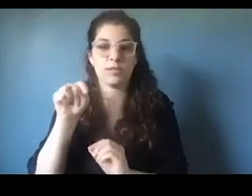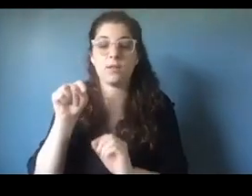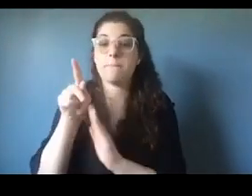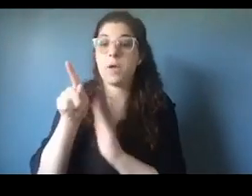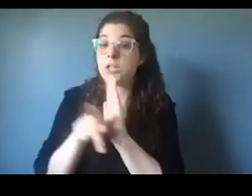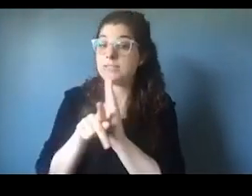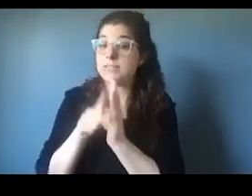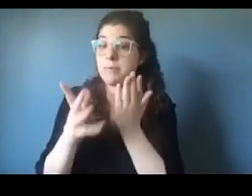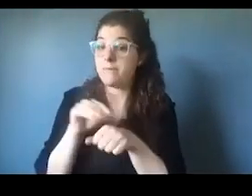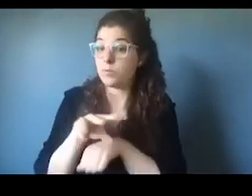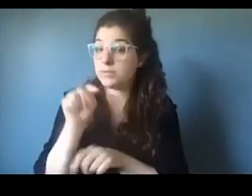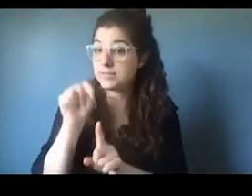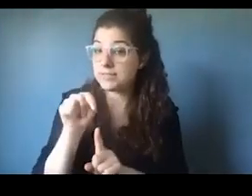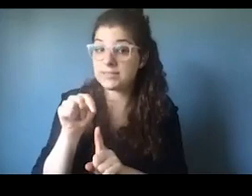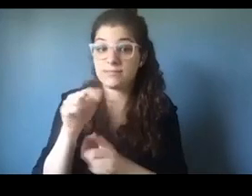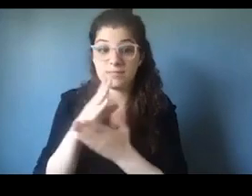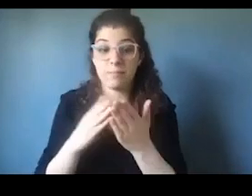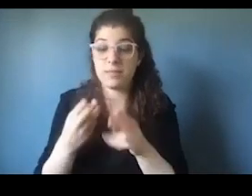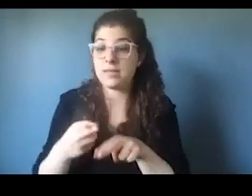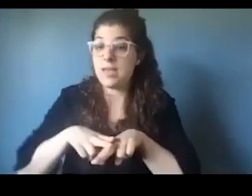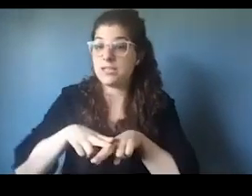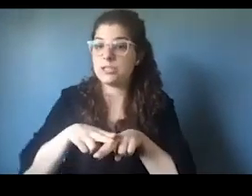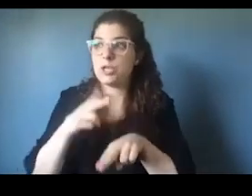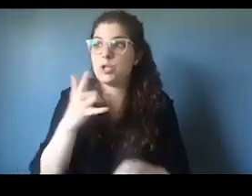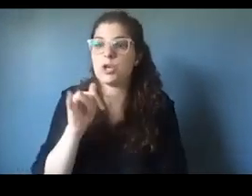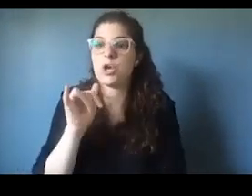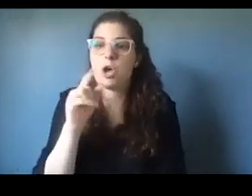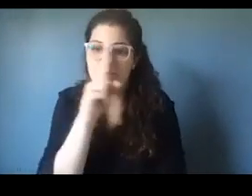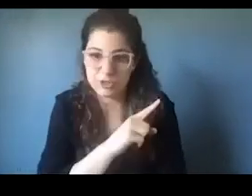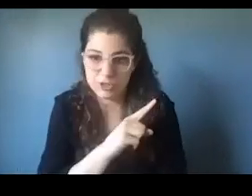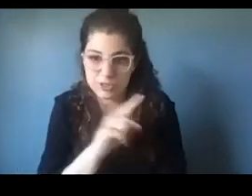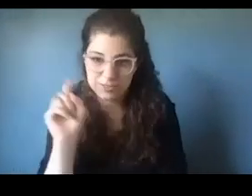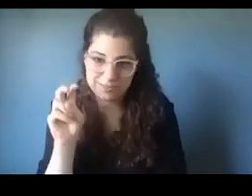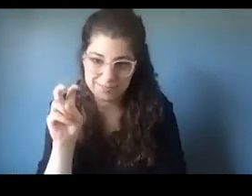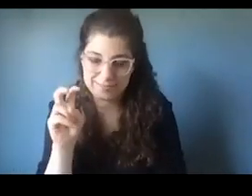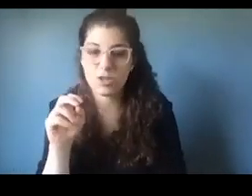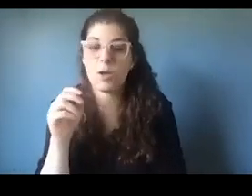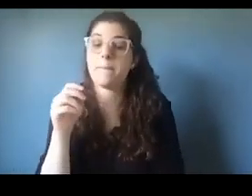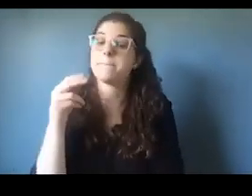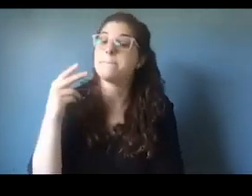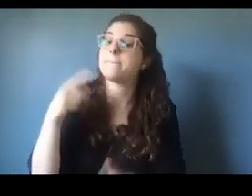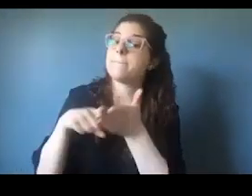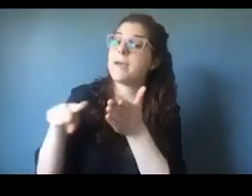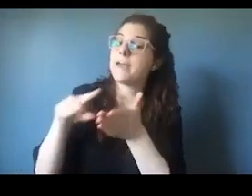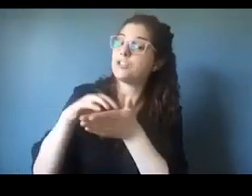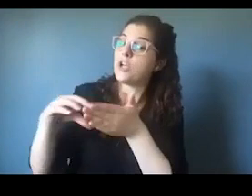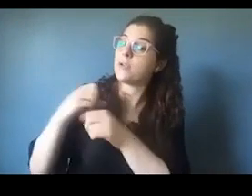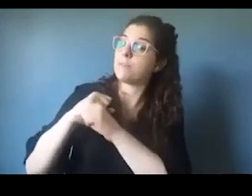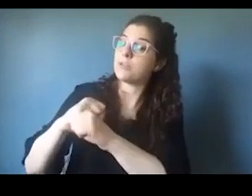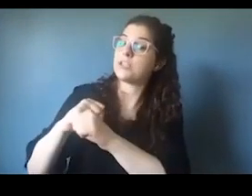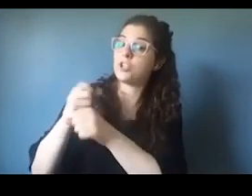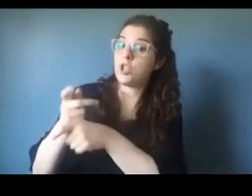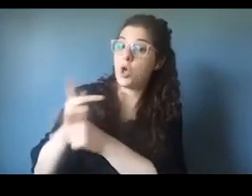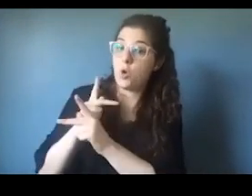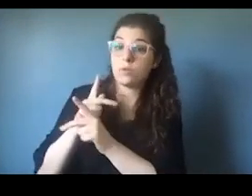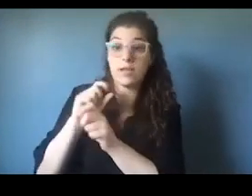role here and may make some of these gains look artificial. So one of the provisions of the paycheck protection loans is that